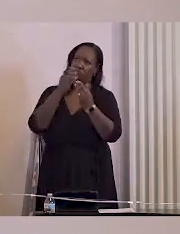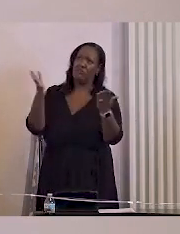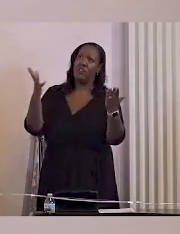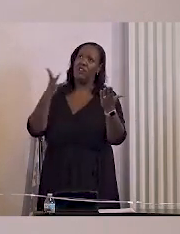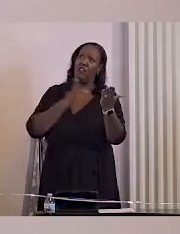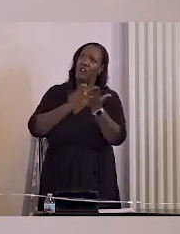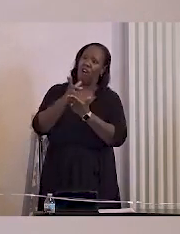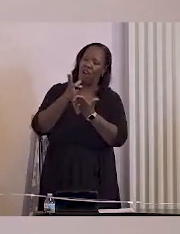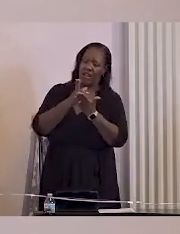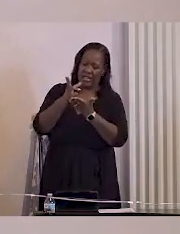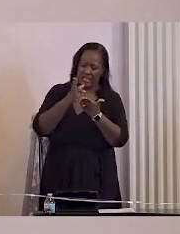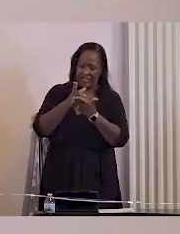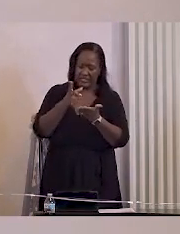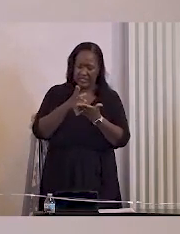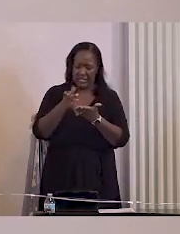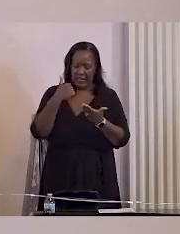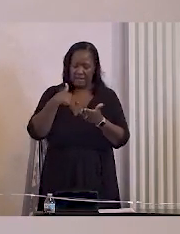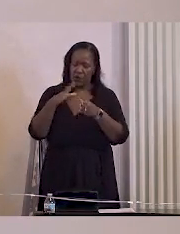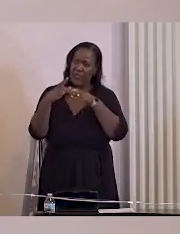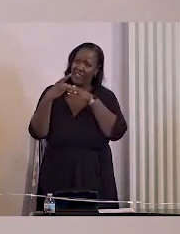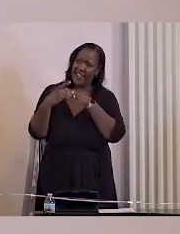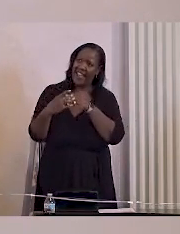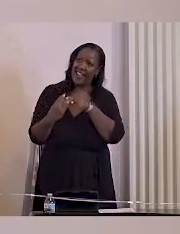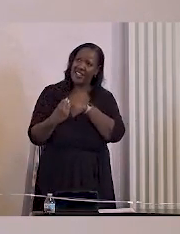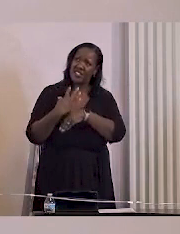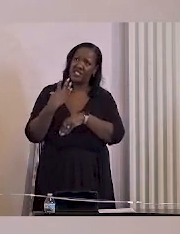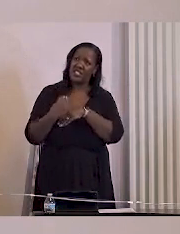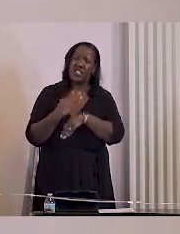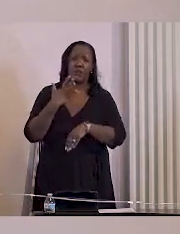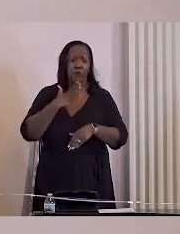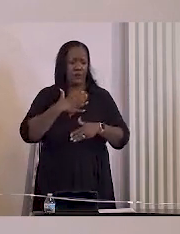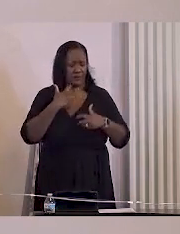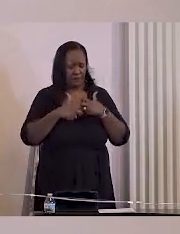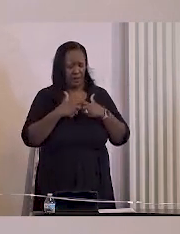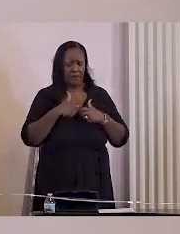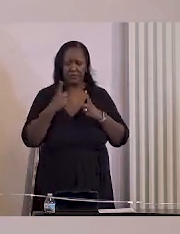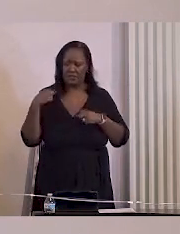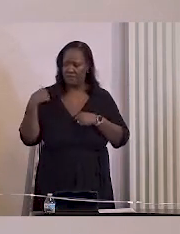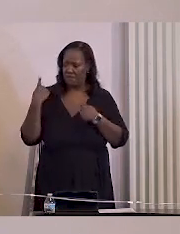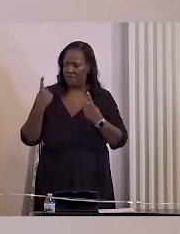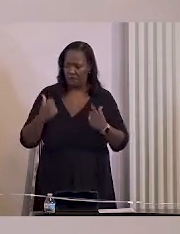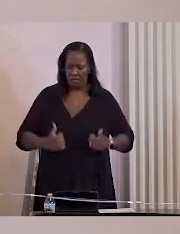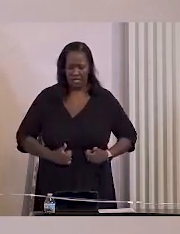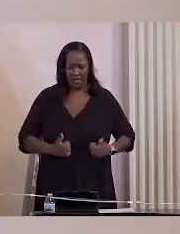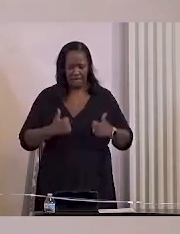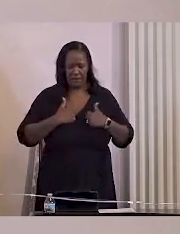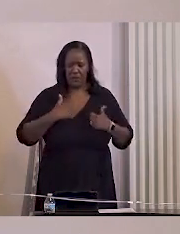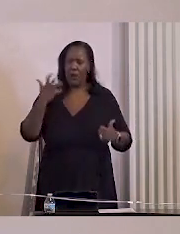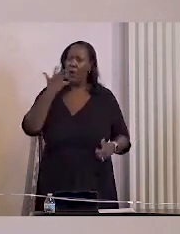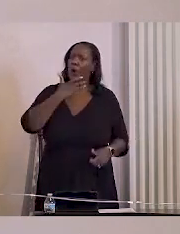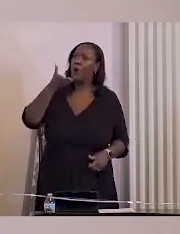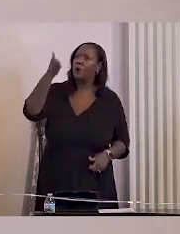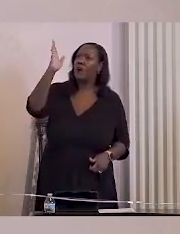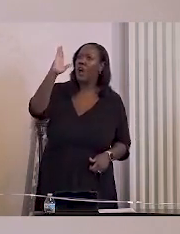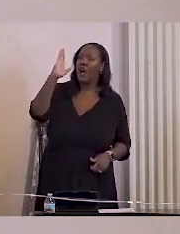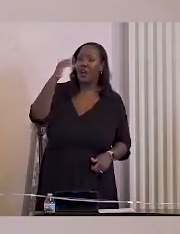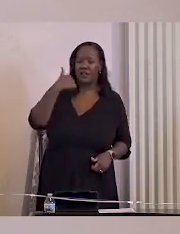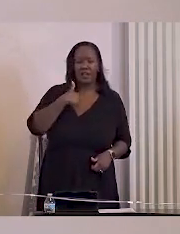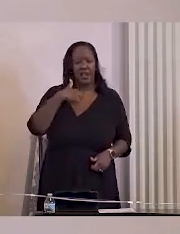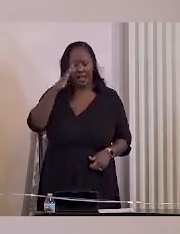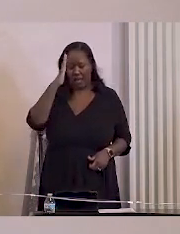the guidance to deal effectually with the problems of my own life. Oh God, thou will